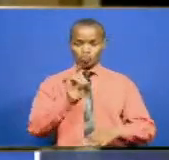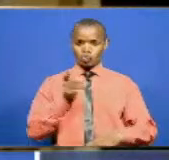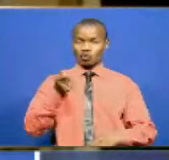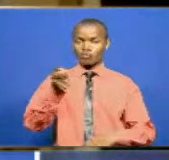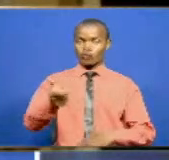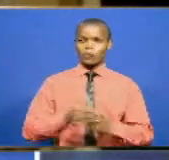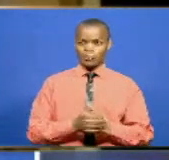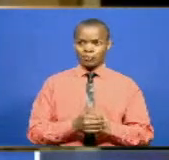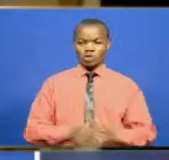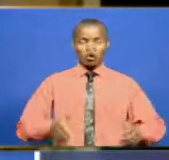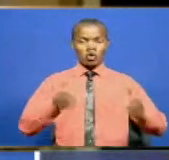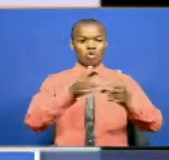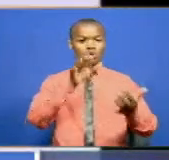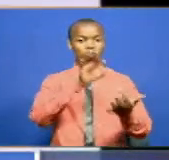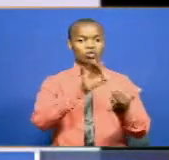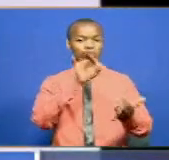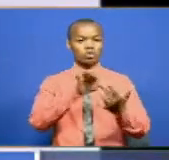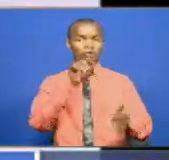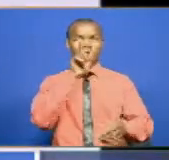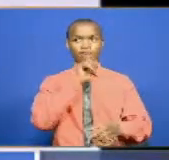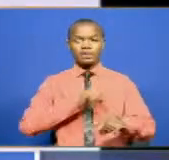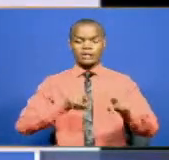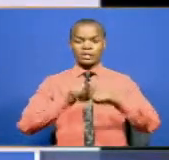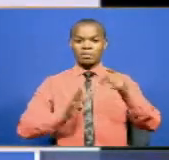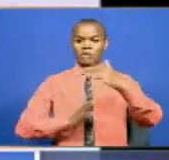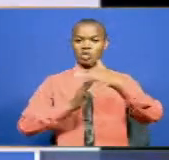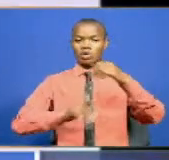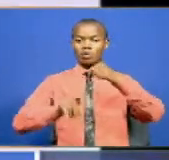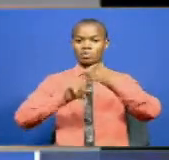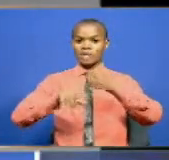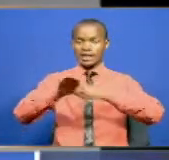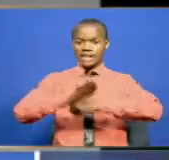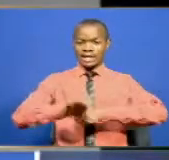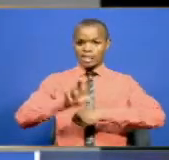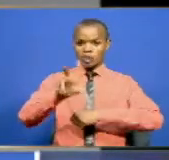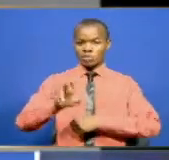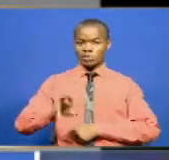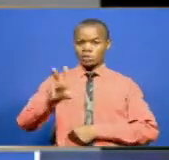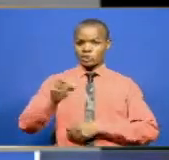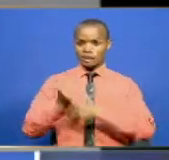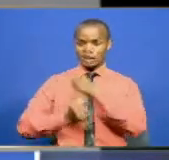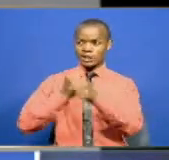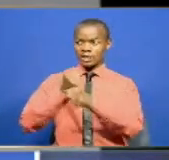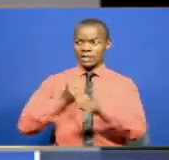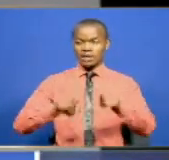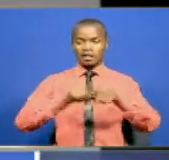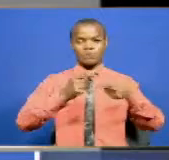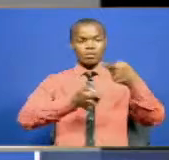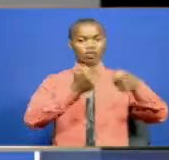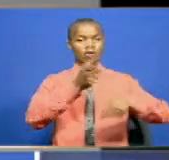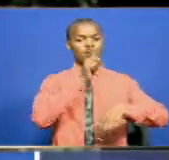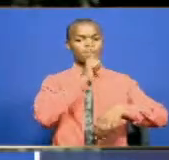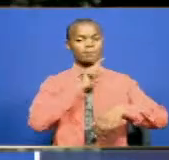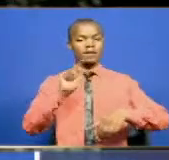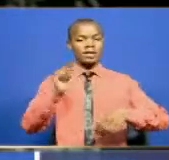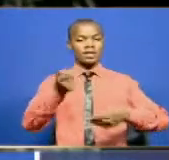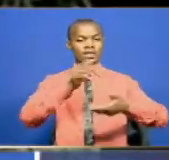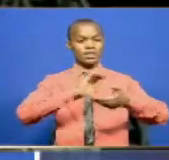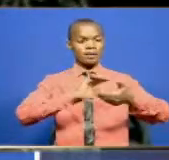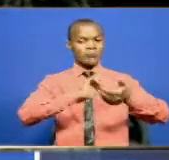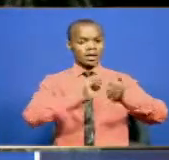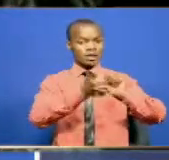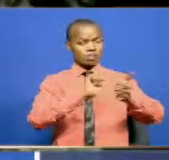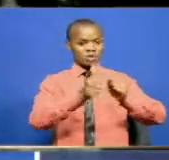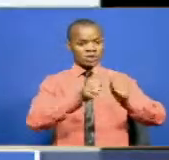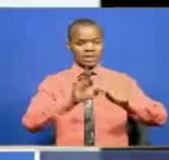been nominated by World Athletics as one of the top six federations of the year 2020, has won the Kenyan Sports Federation of the Year Award